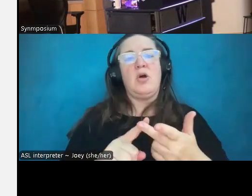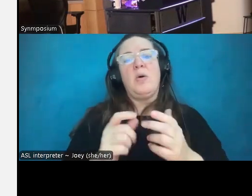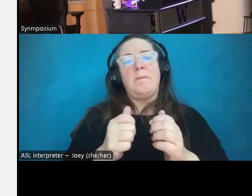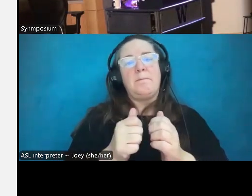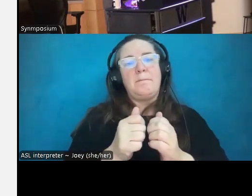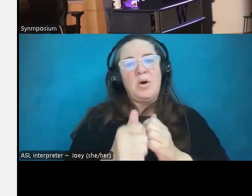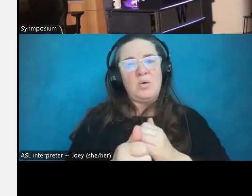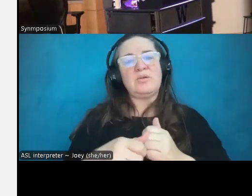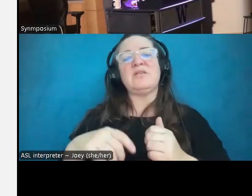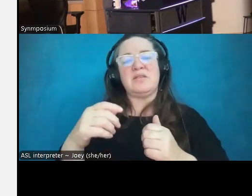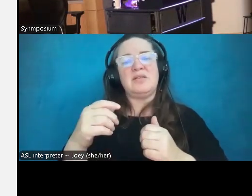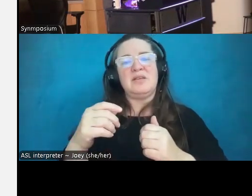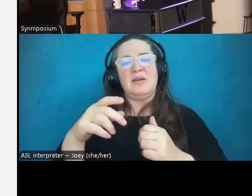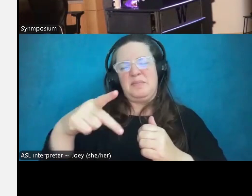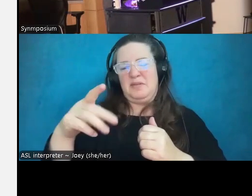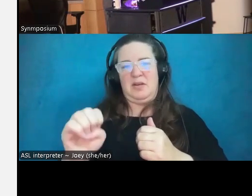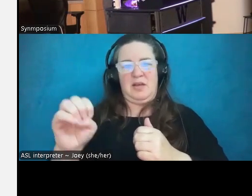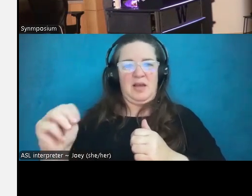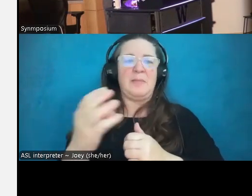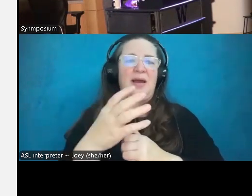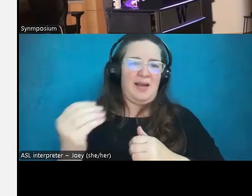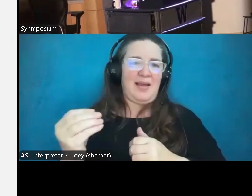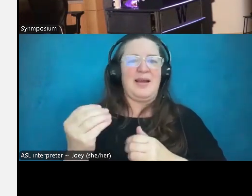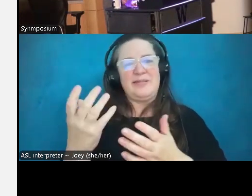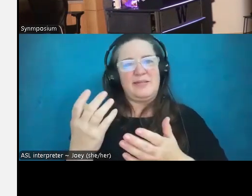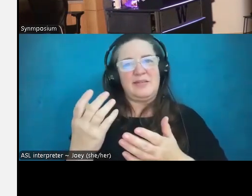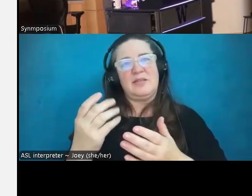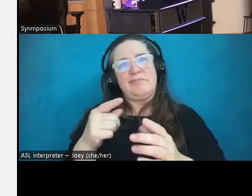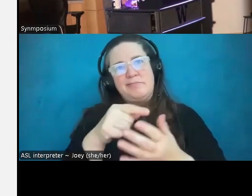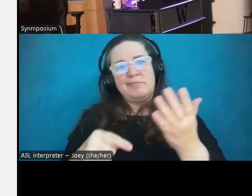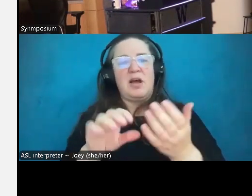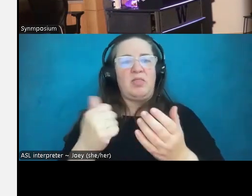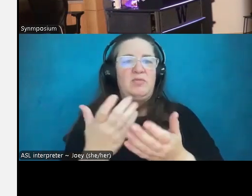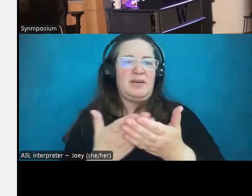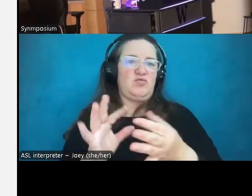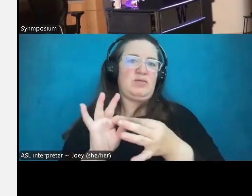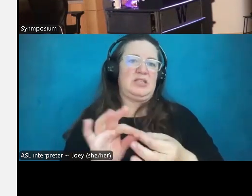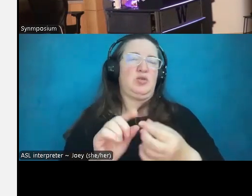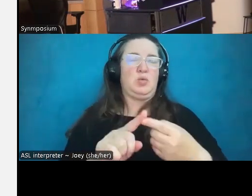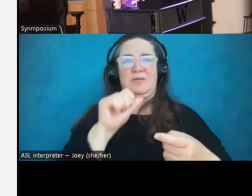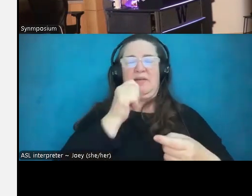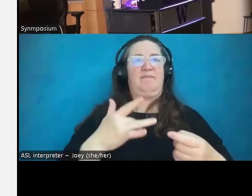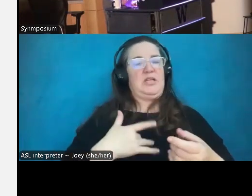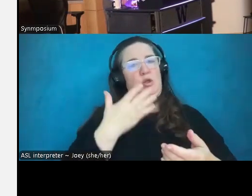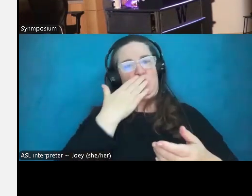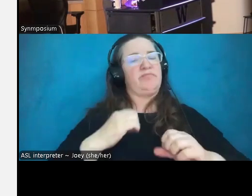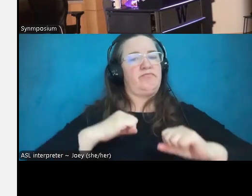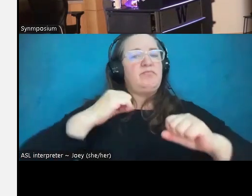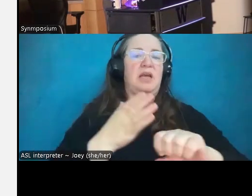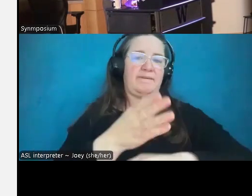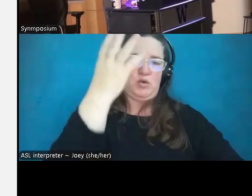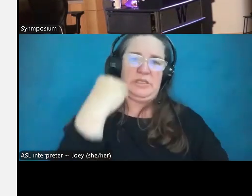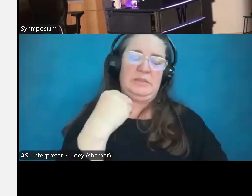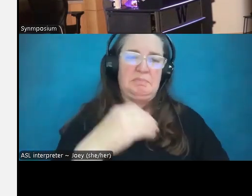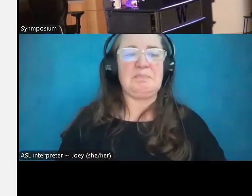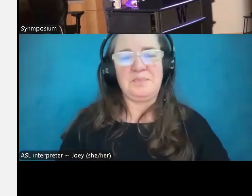who were treated. So there's a bit of evidence for it. So, okay, here's how I'm going to try to pull everything so far